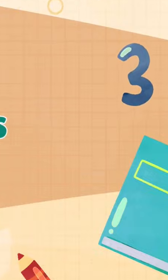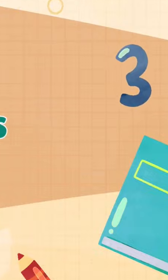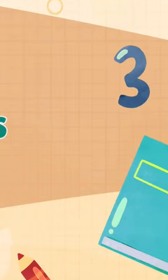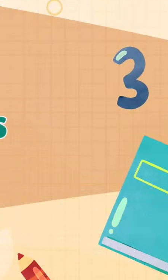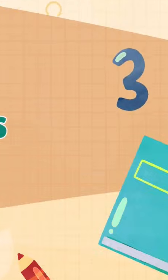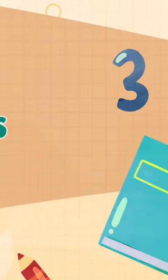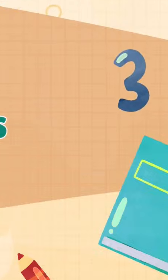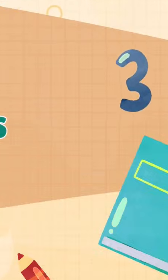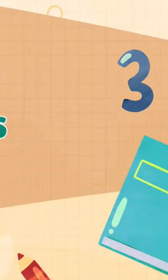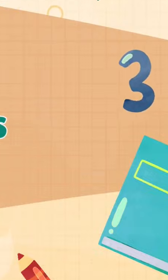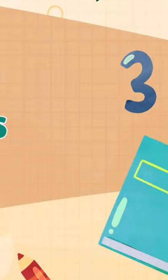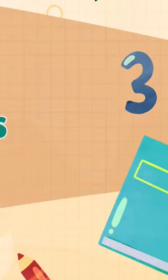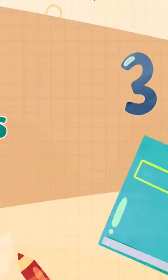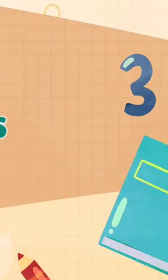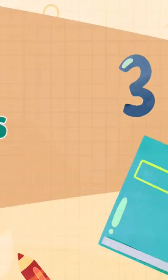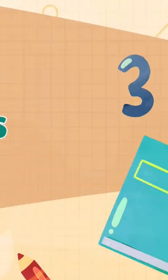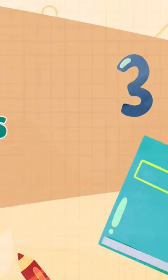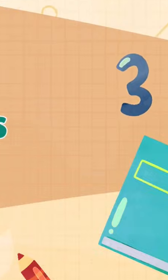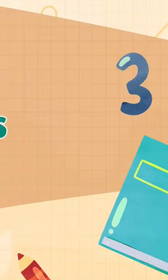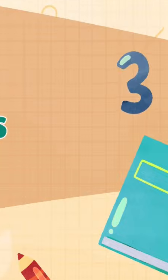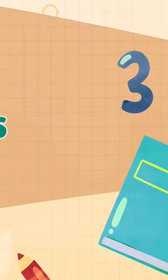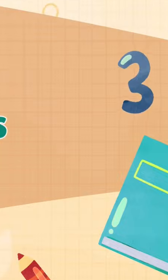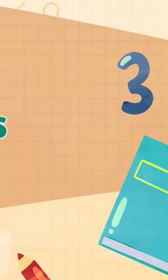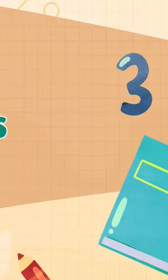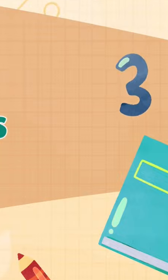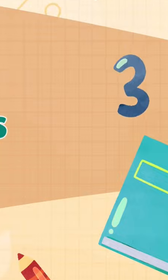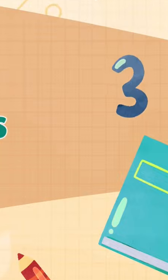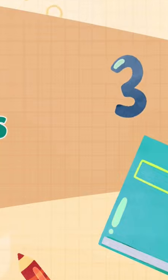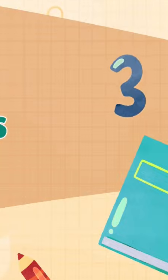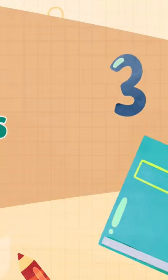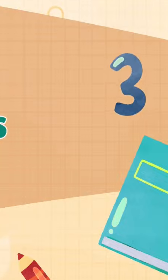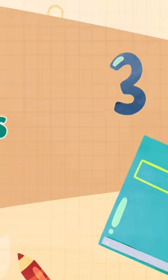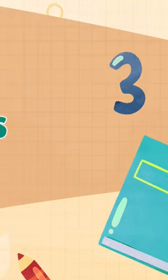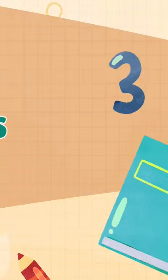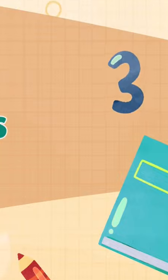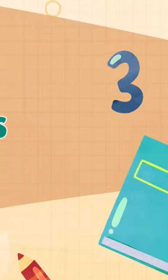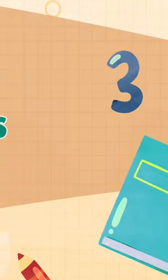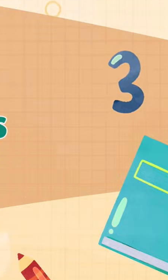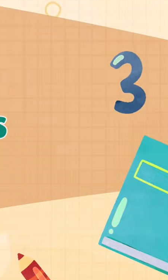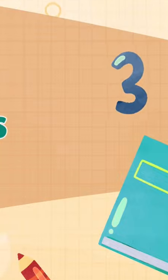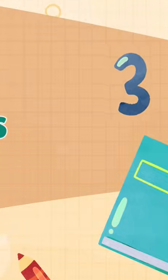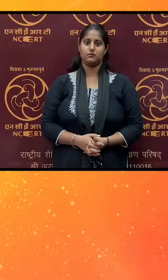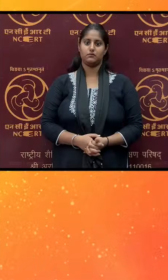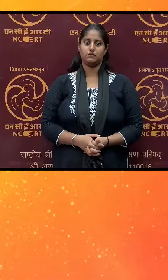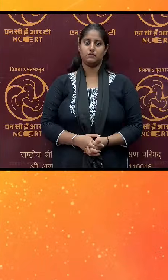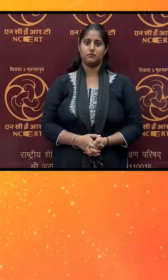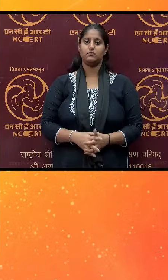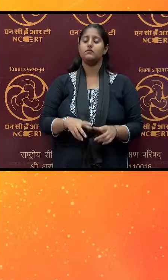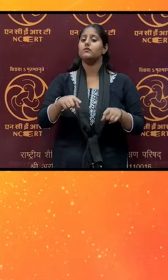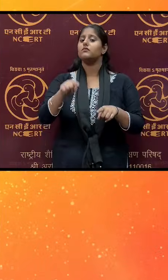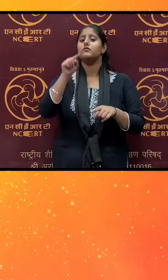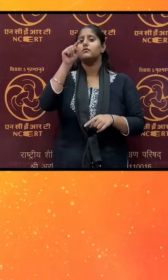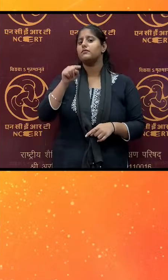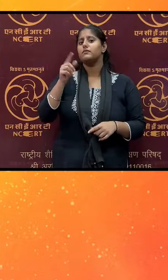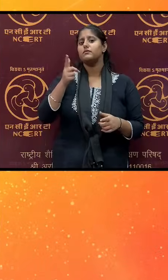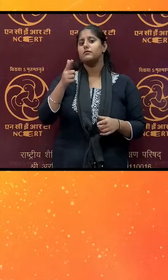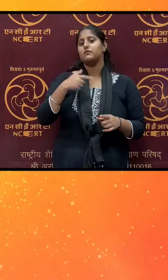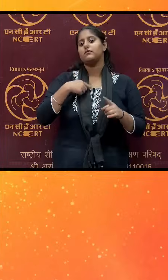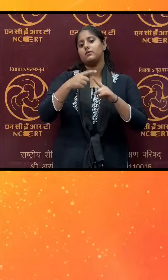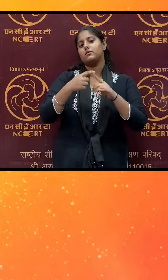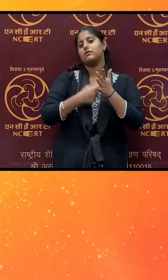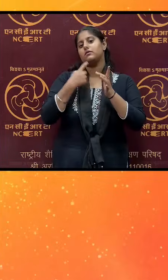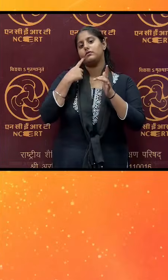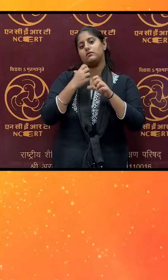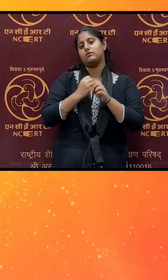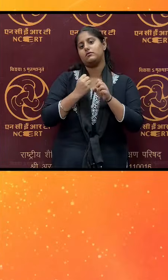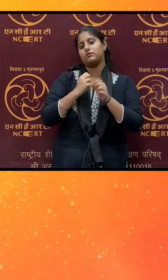trigonometry part 1 from subject mathematics. What is trigonometry? What are its key features? Why trigonometry